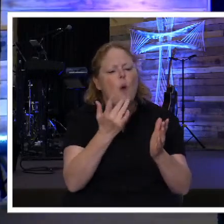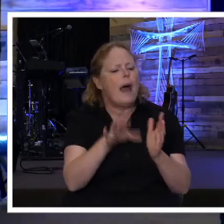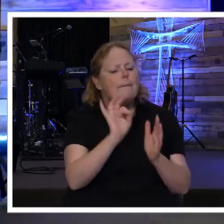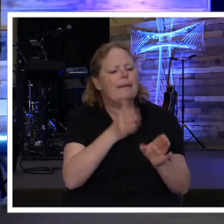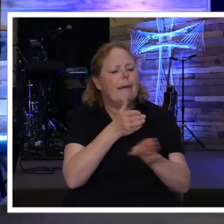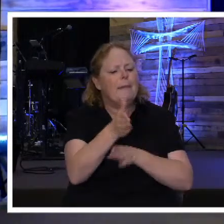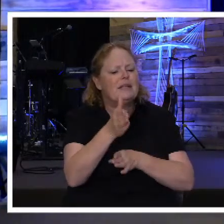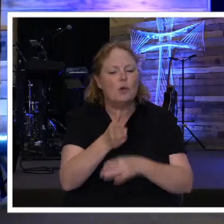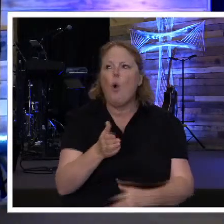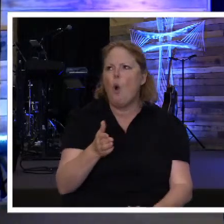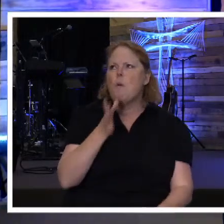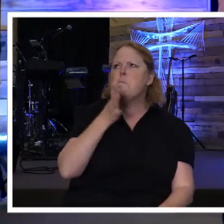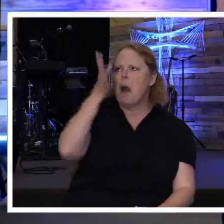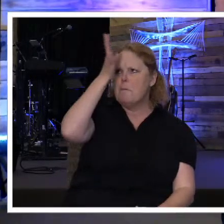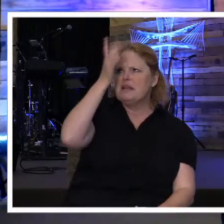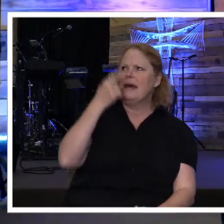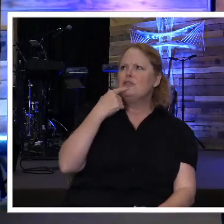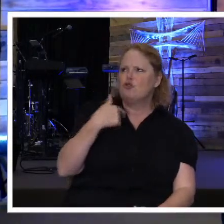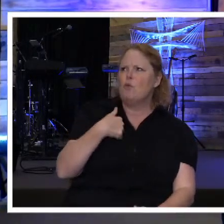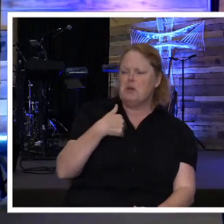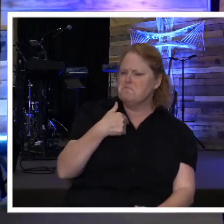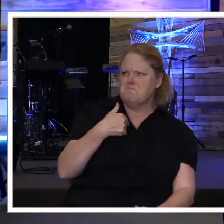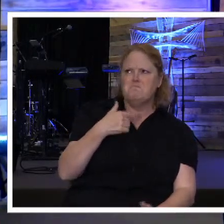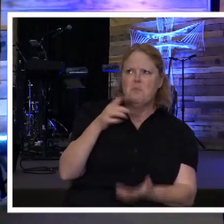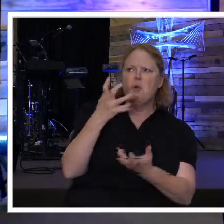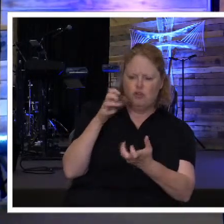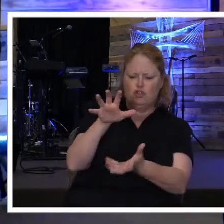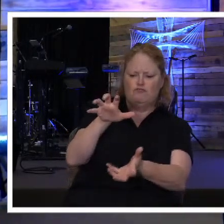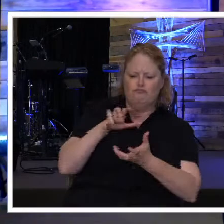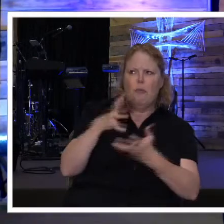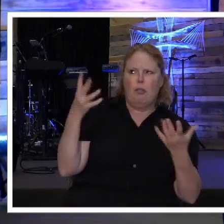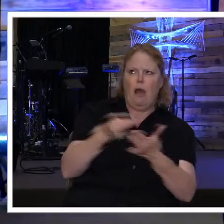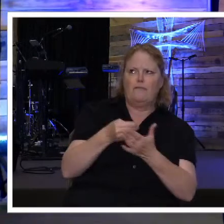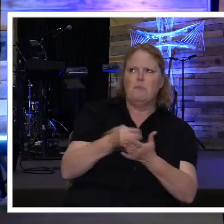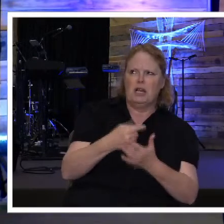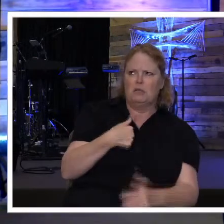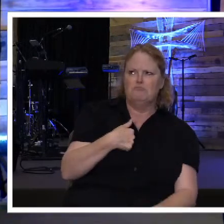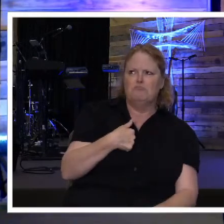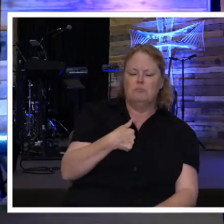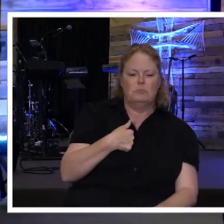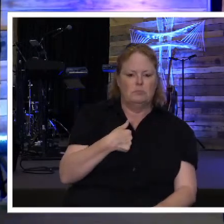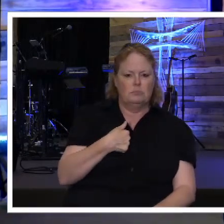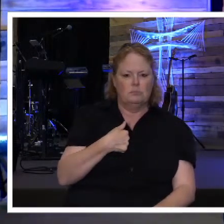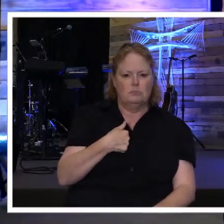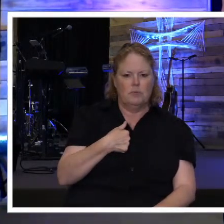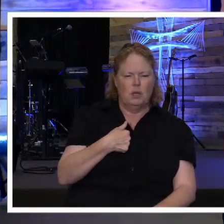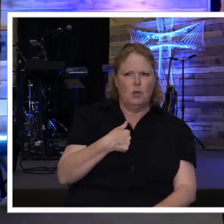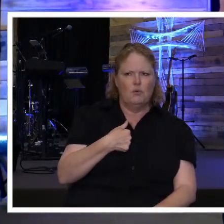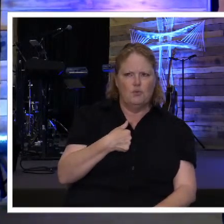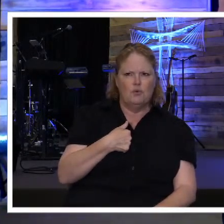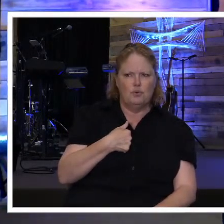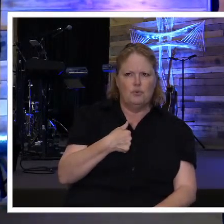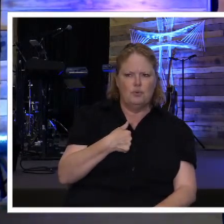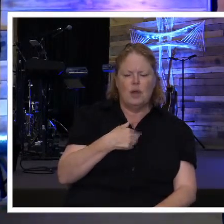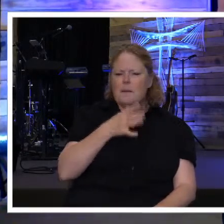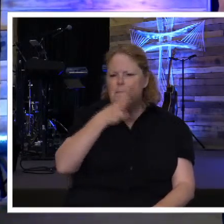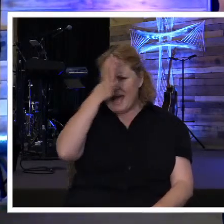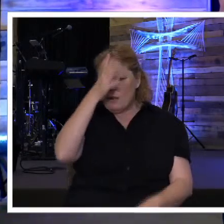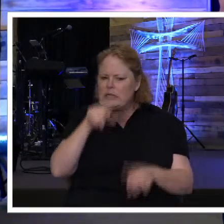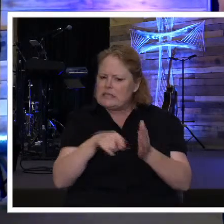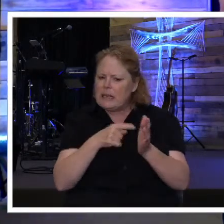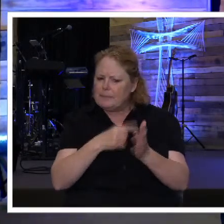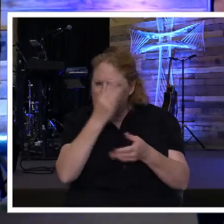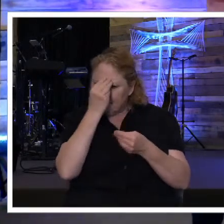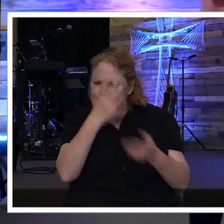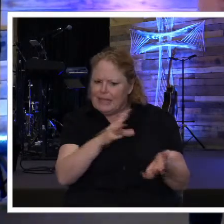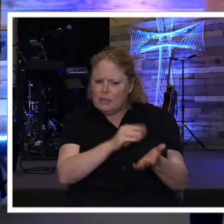said something to the effect of, "My mom and dad wanted me to make a great living." And begin to counsel them as it relates to their life, their